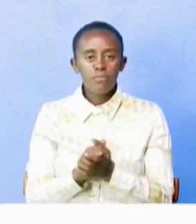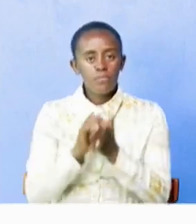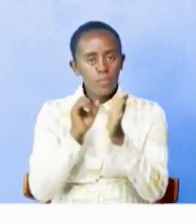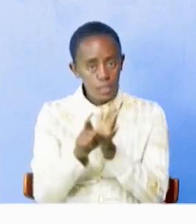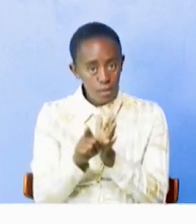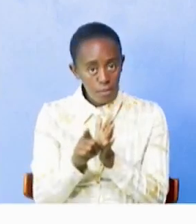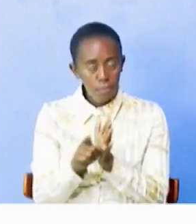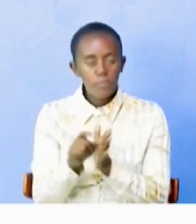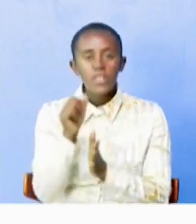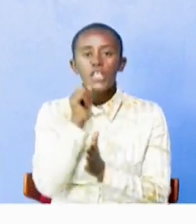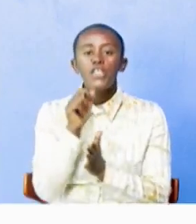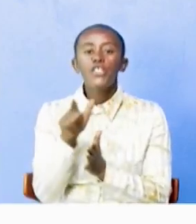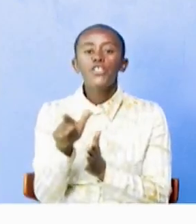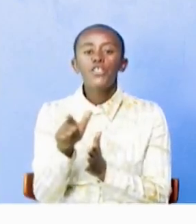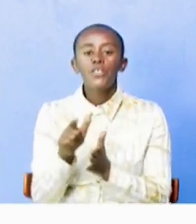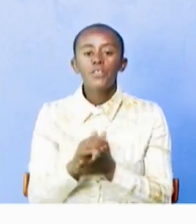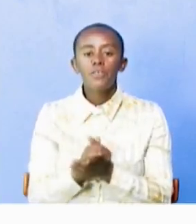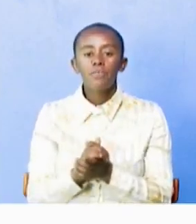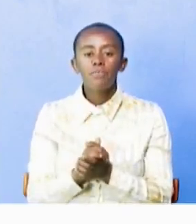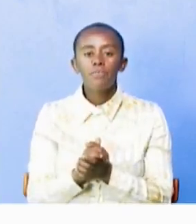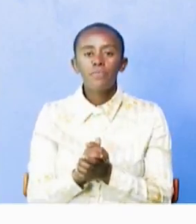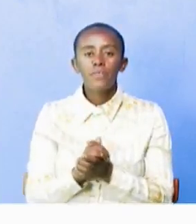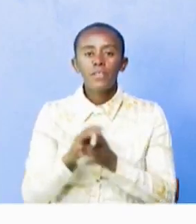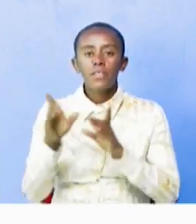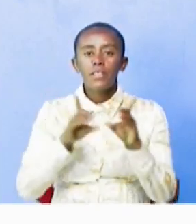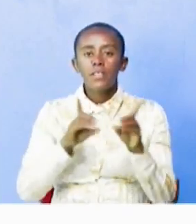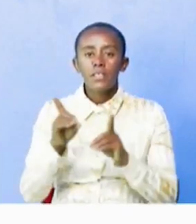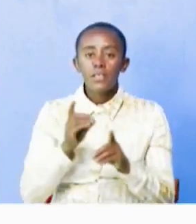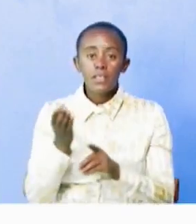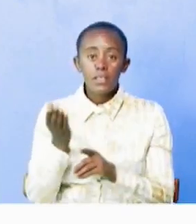Example, she did not